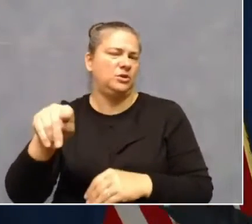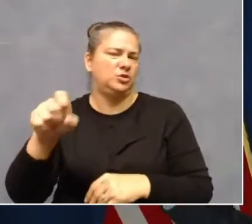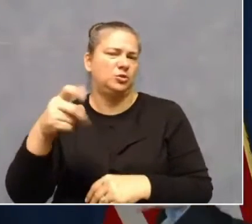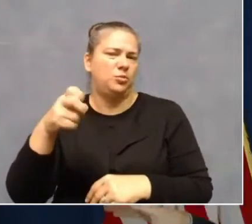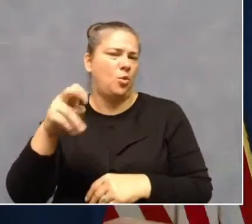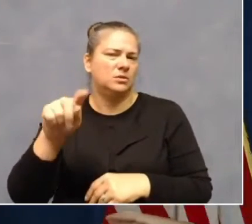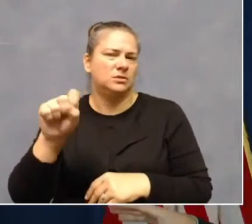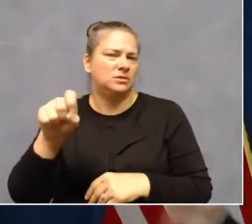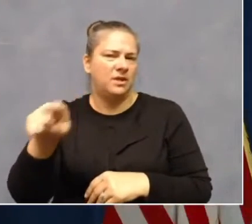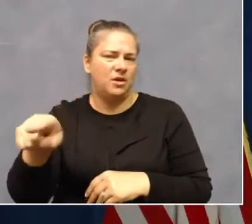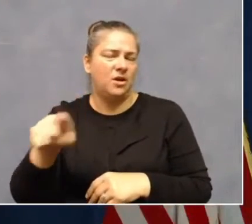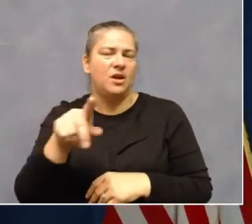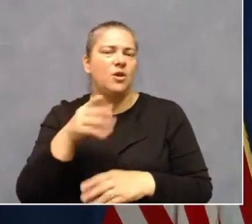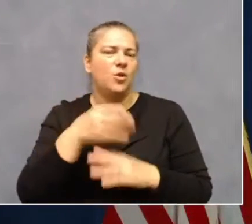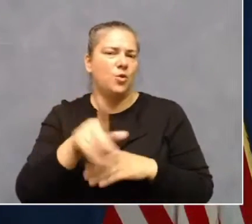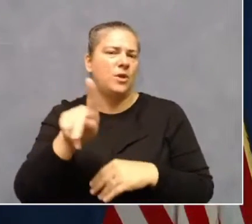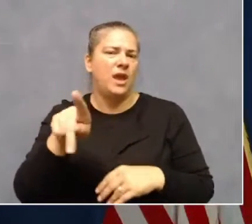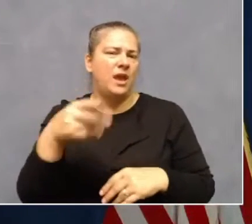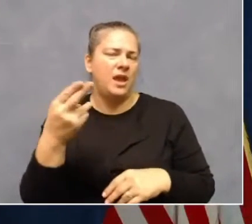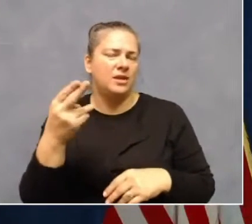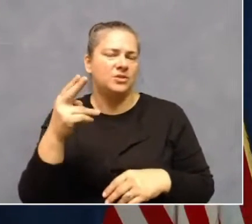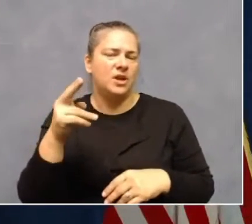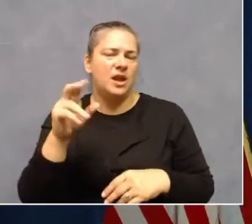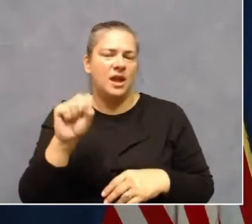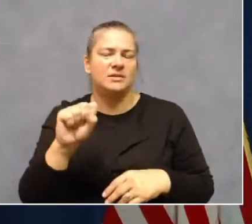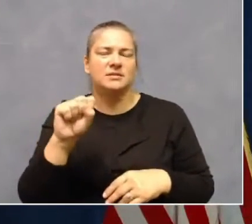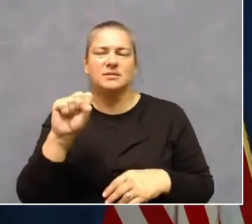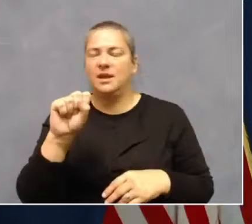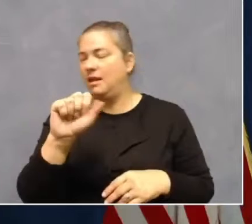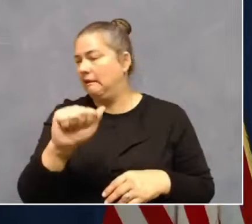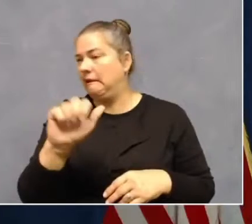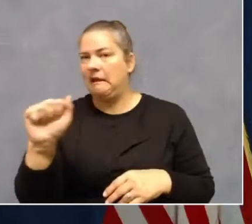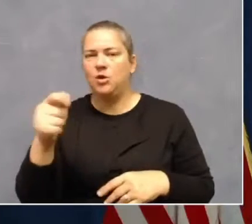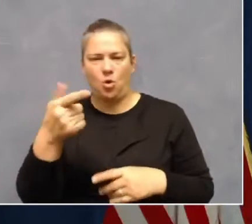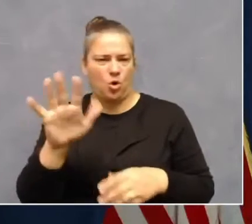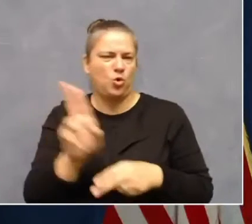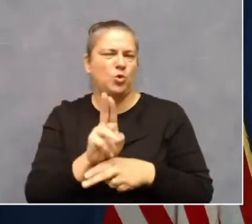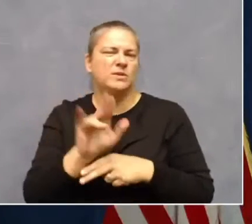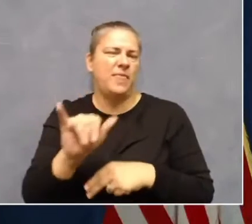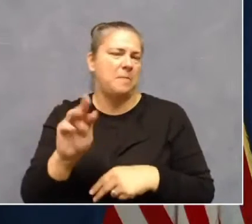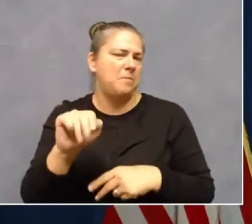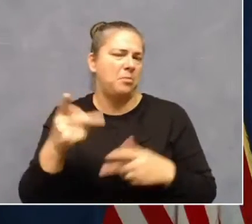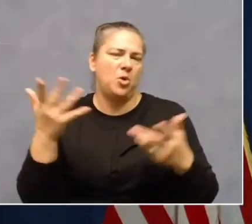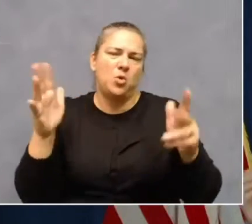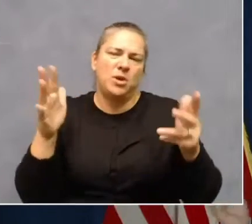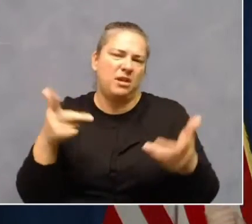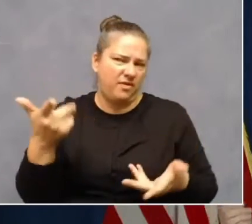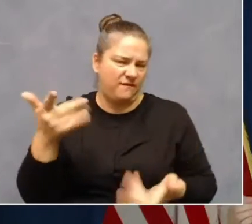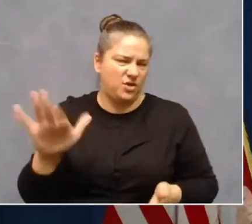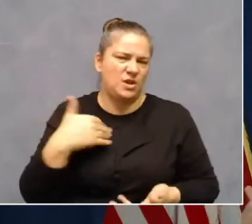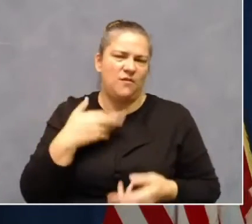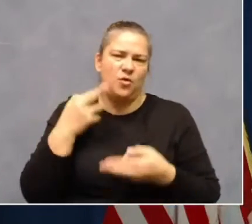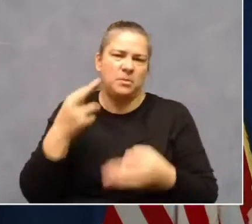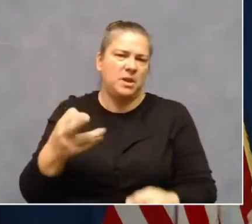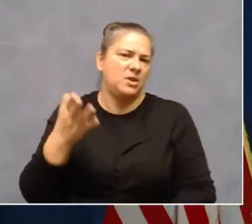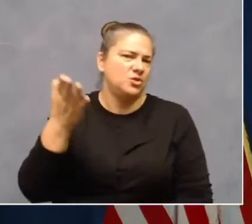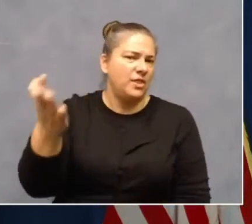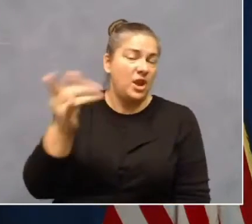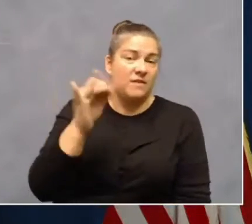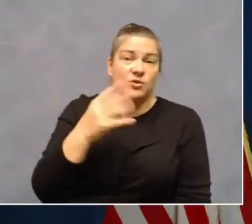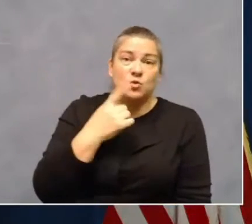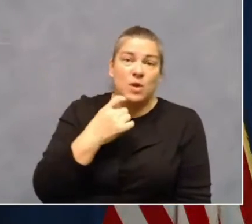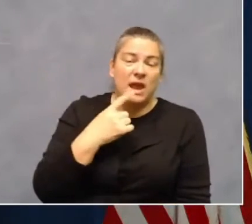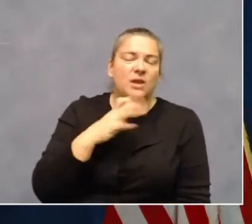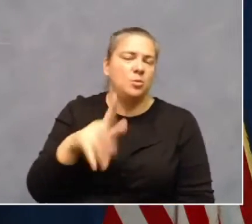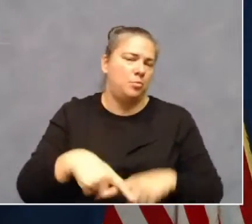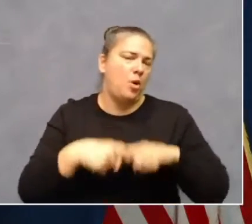Through KHSAA, you use the incident rate map already, and there's already a recommendation when it's red that you pause sports. So